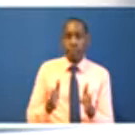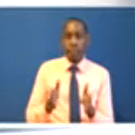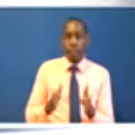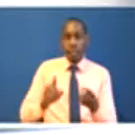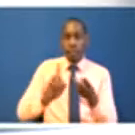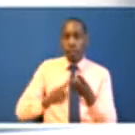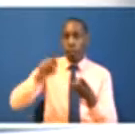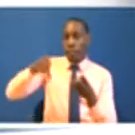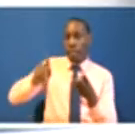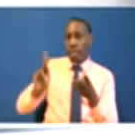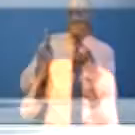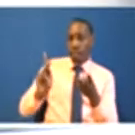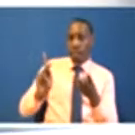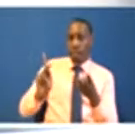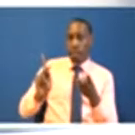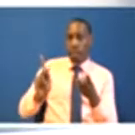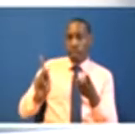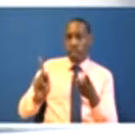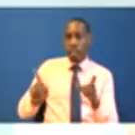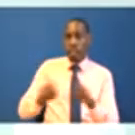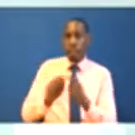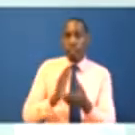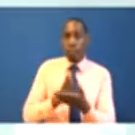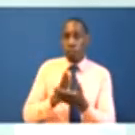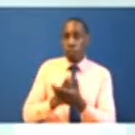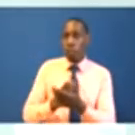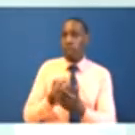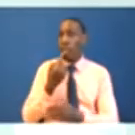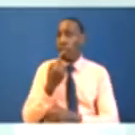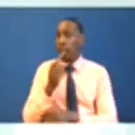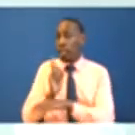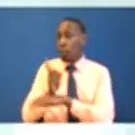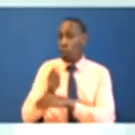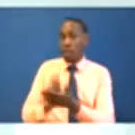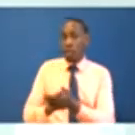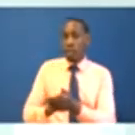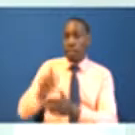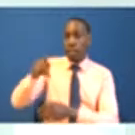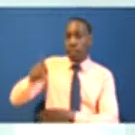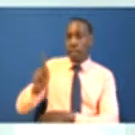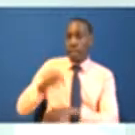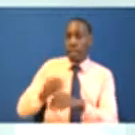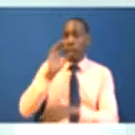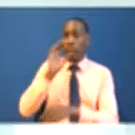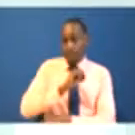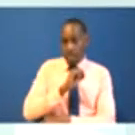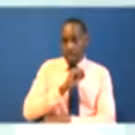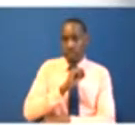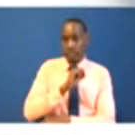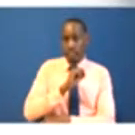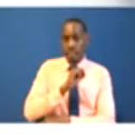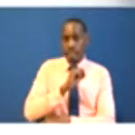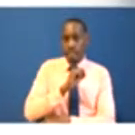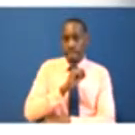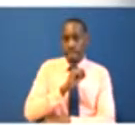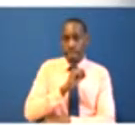even peter kenneth who tried and i warned him and i told him peter once you meet you missed that